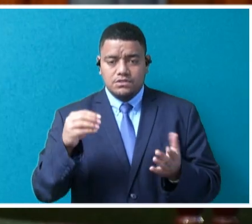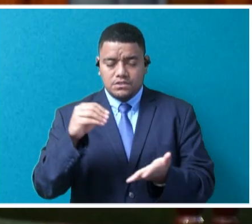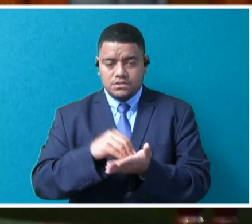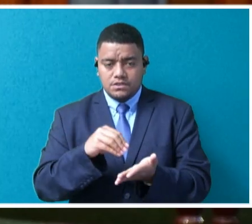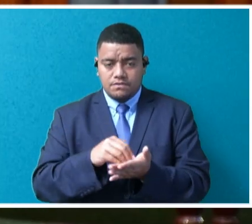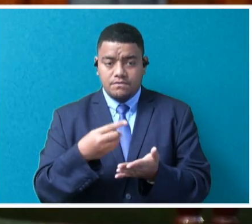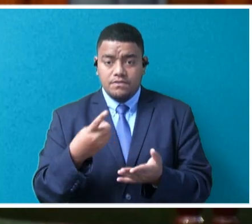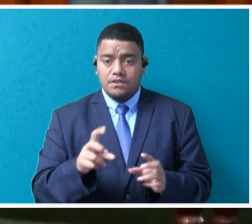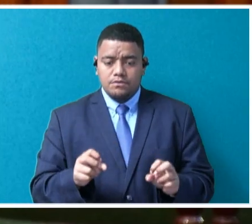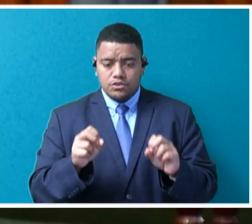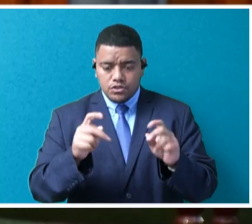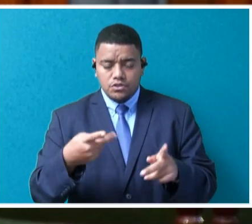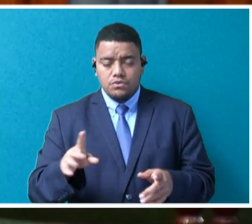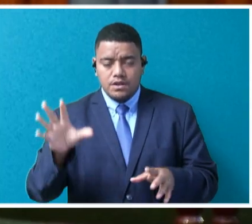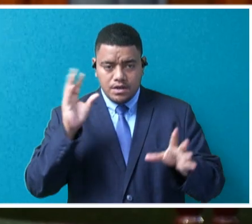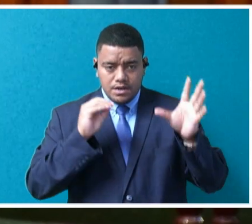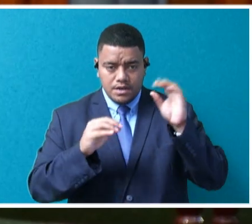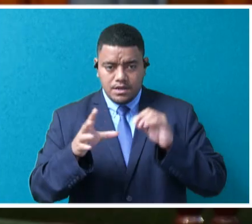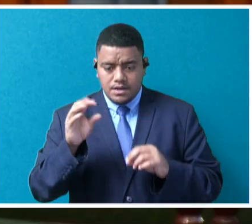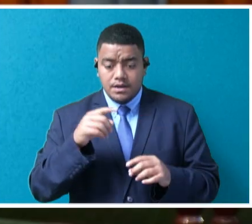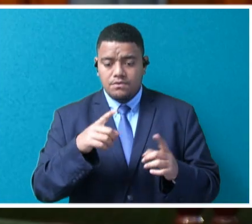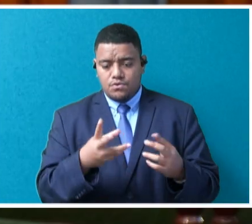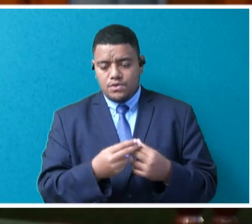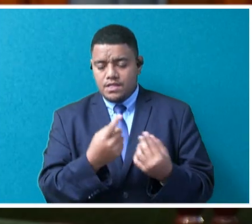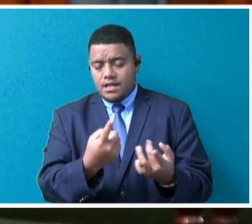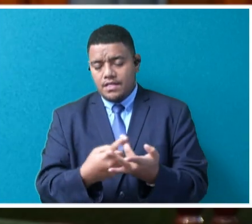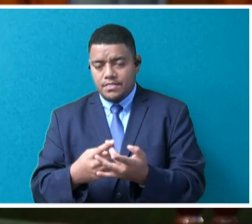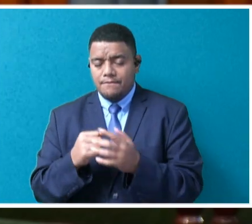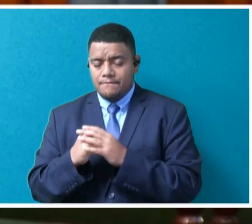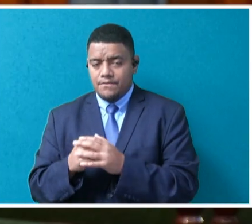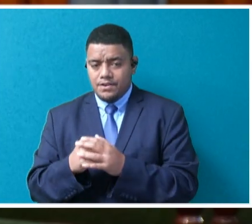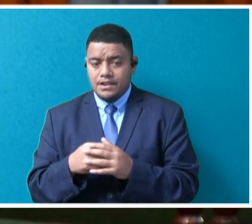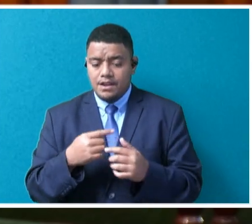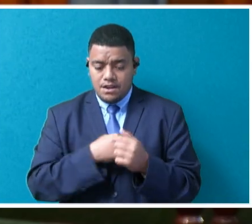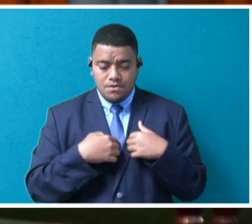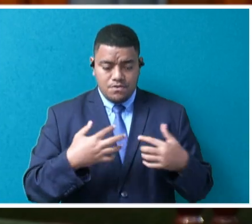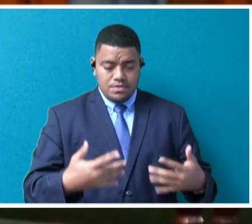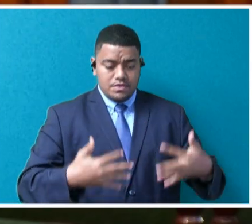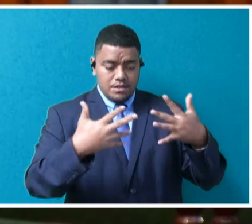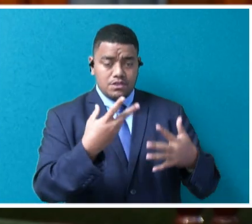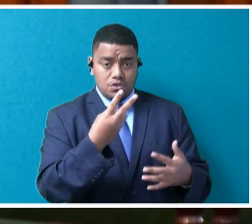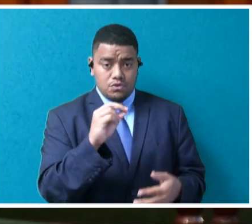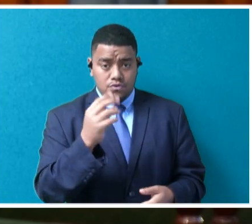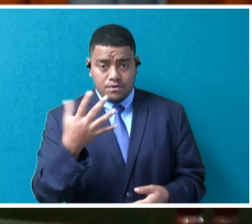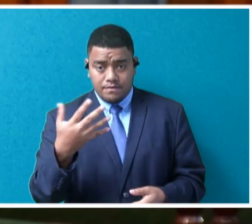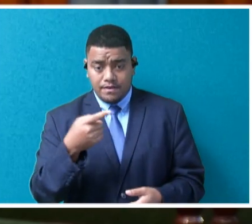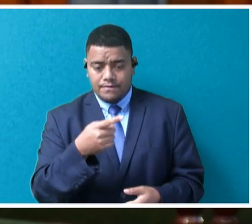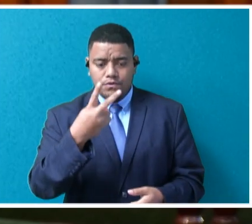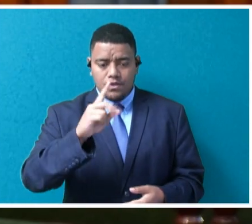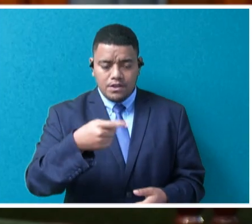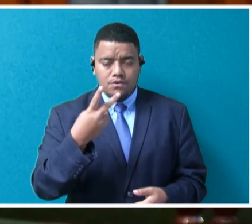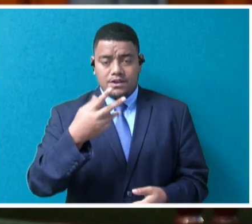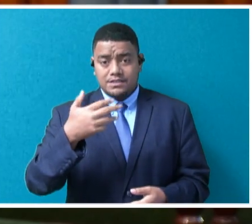the opportunity to learn alongside their peers. As per our data from 2025,